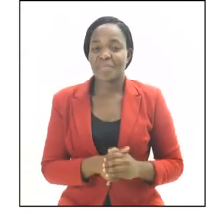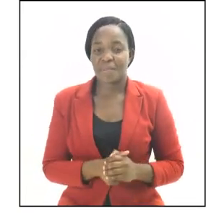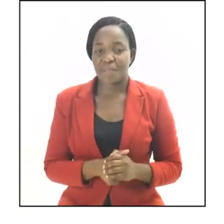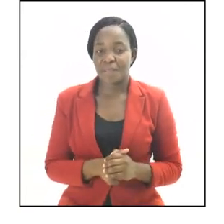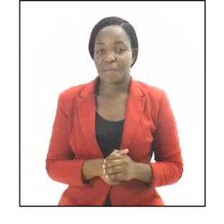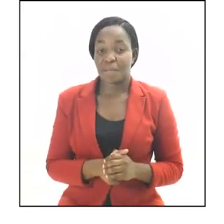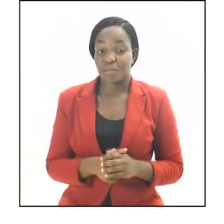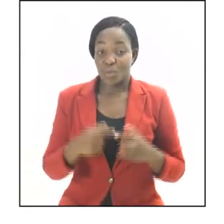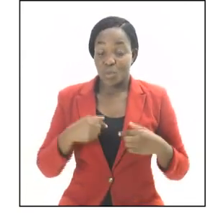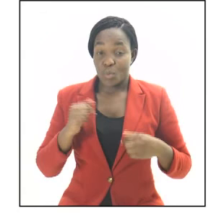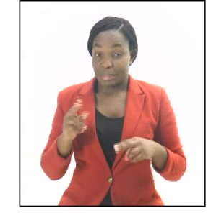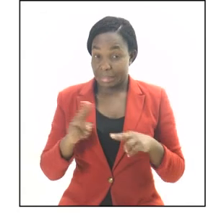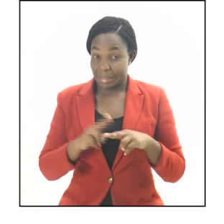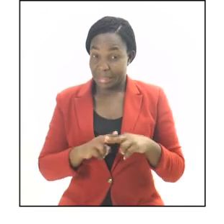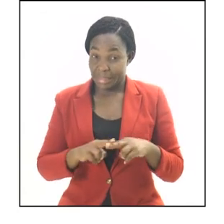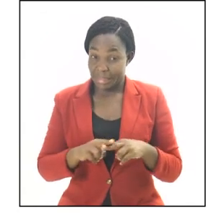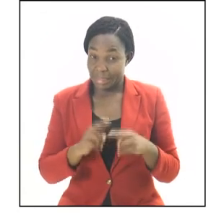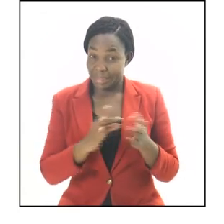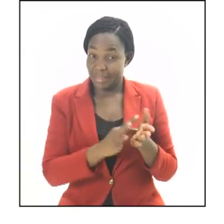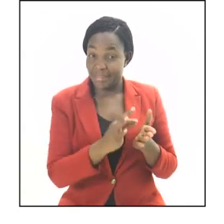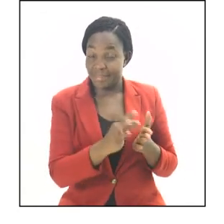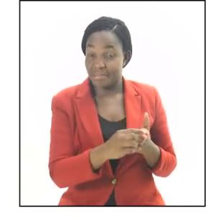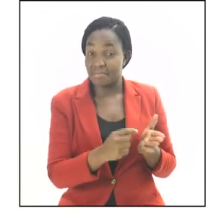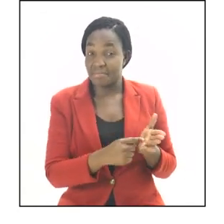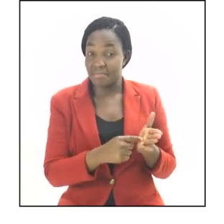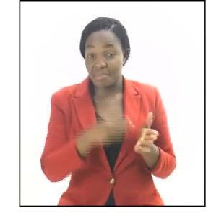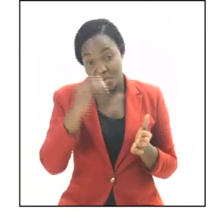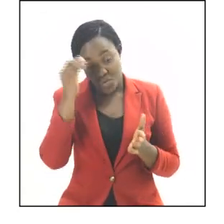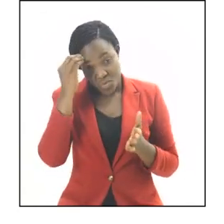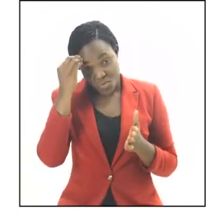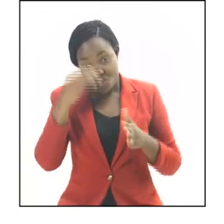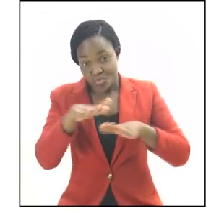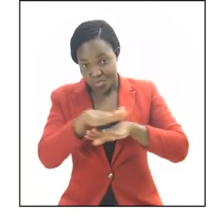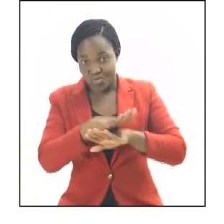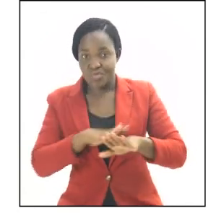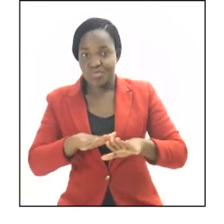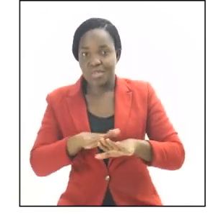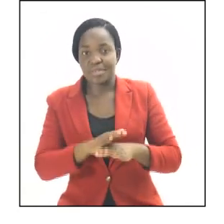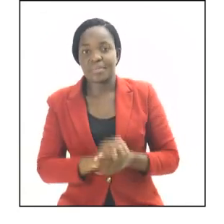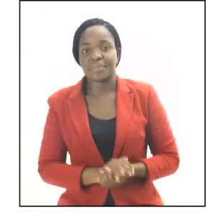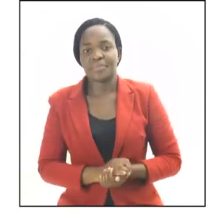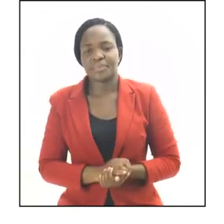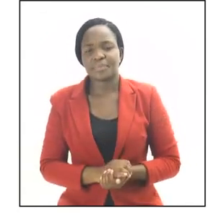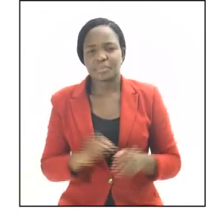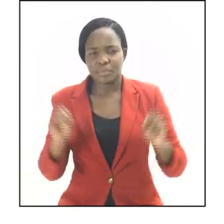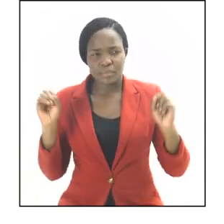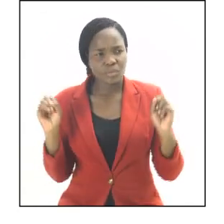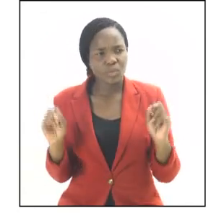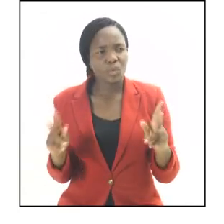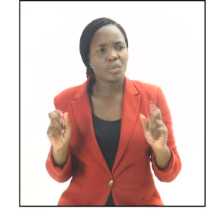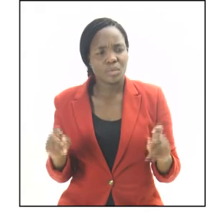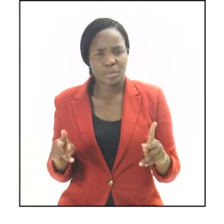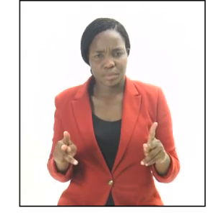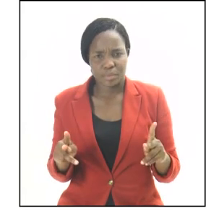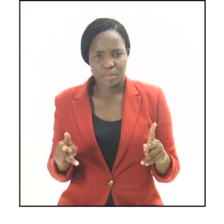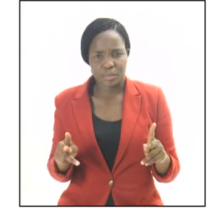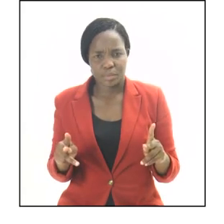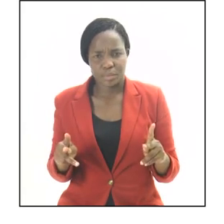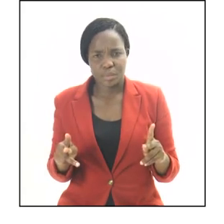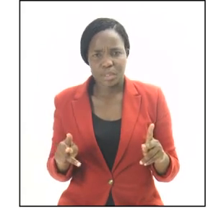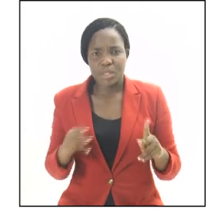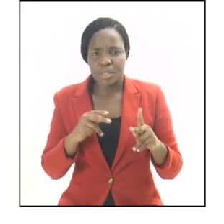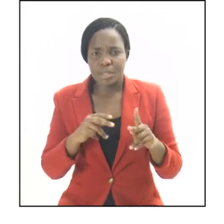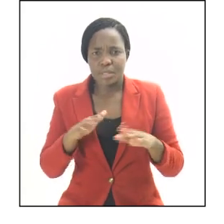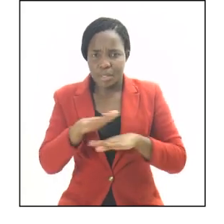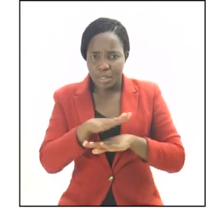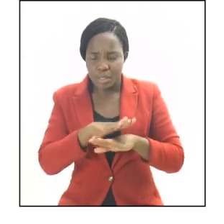Let's use just this formula to find the area of the trapezium. Okay, the formula for the area